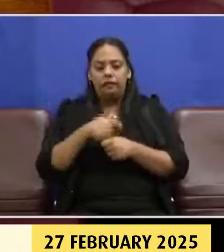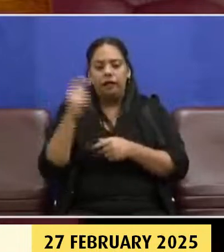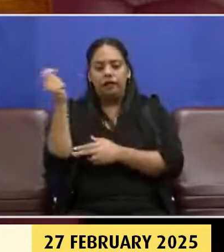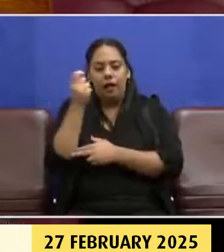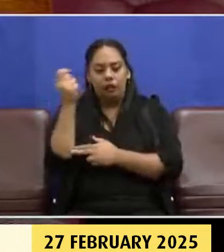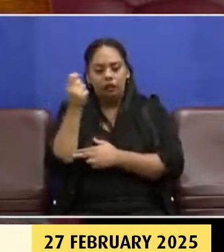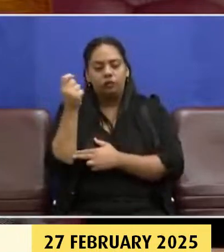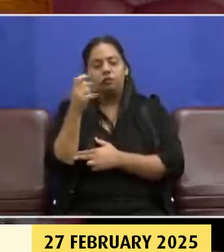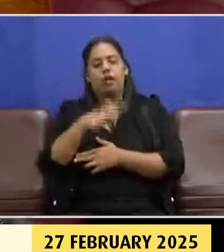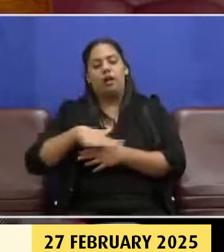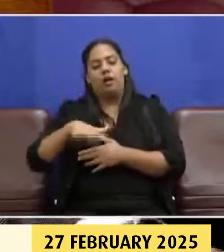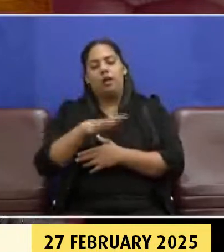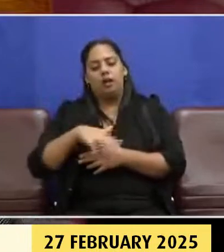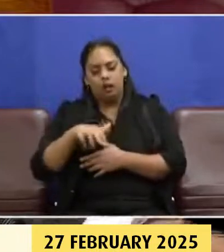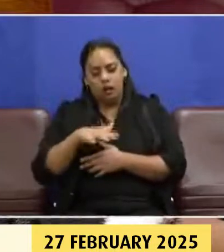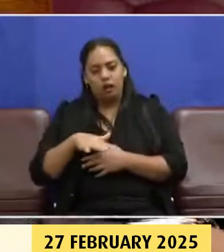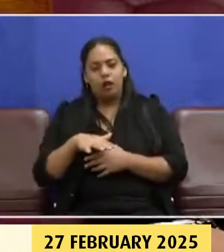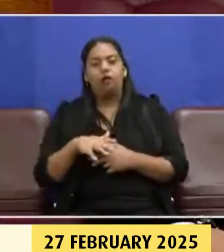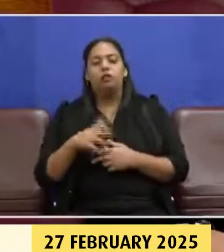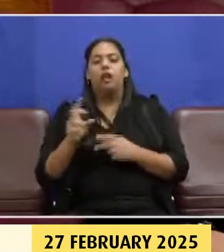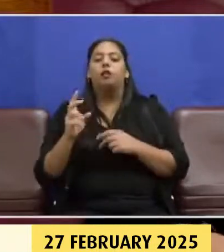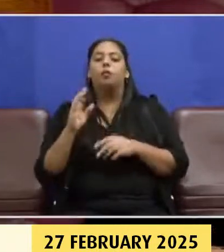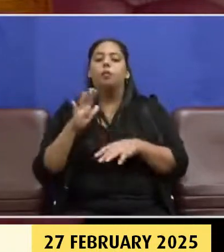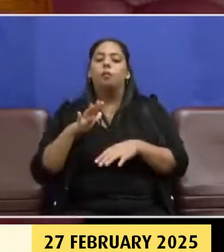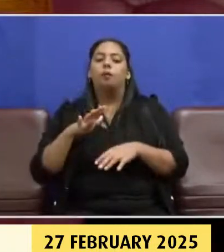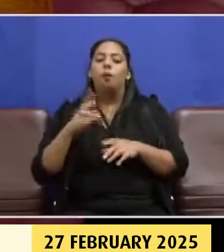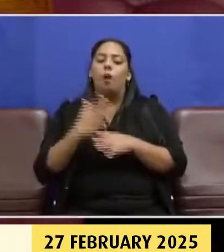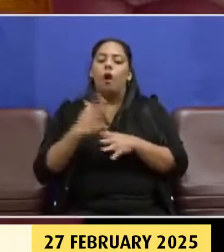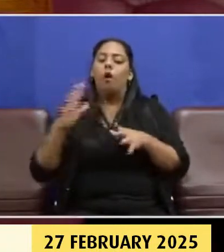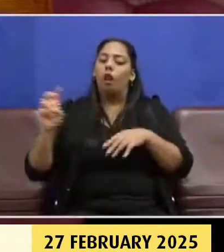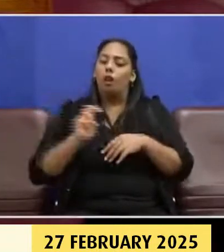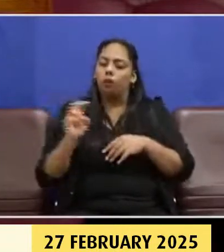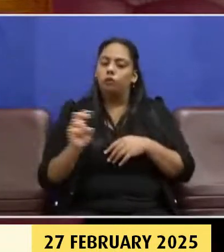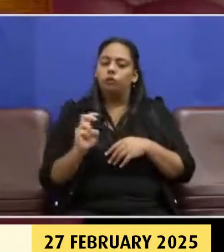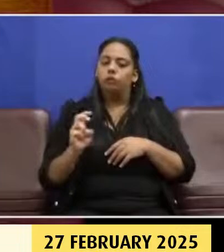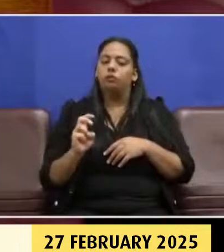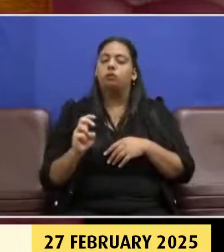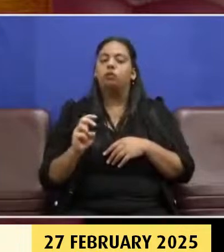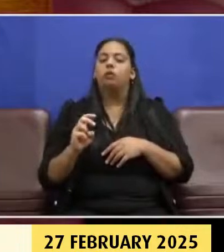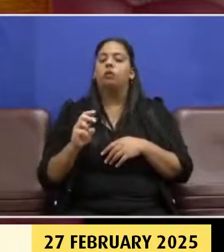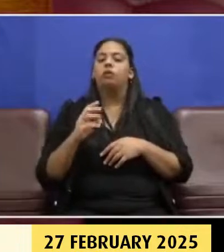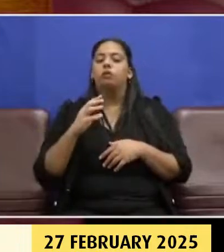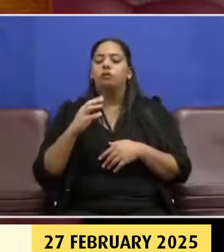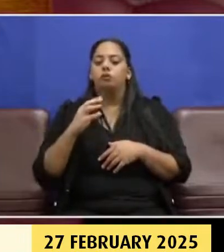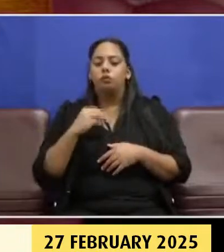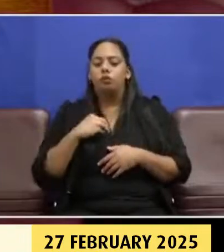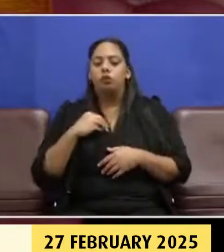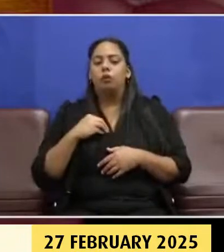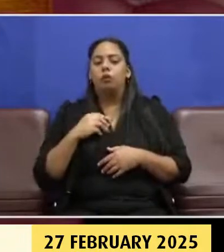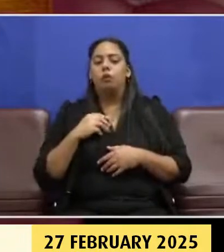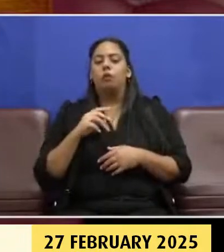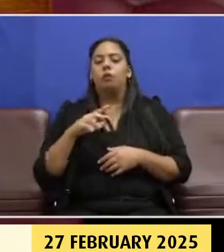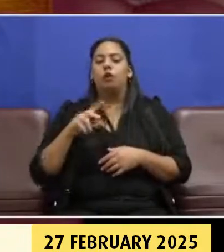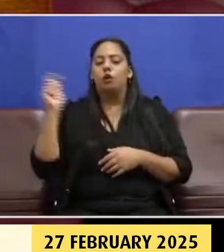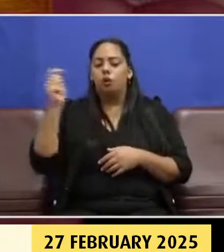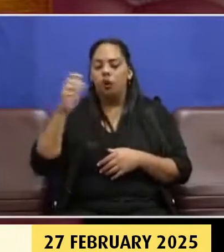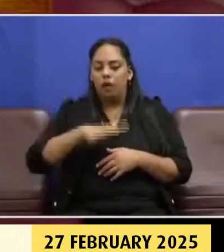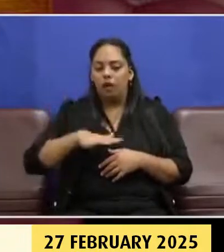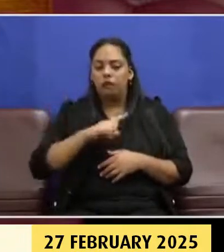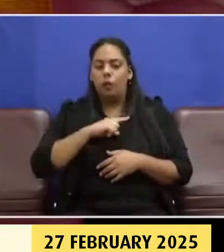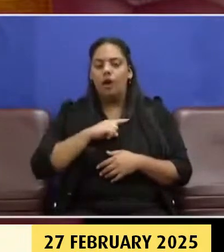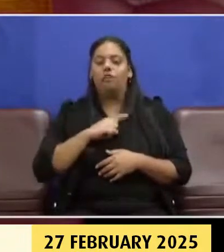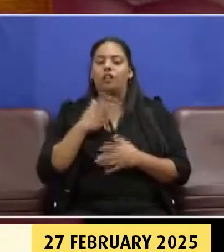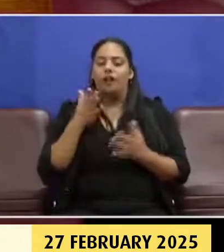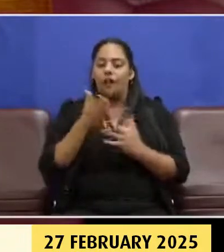and rural areas that are working closely with municipal buildings so that all young people are getting access to the NYDA and not just a certain few,